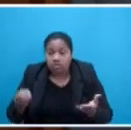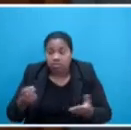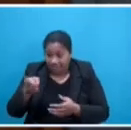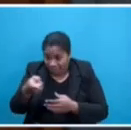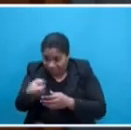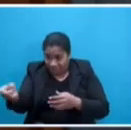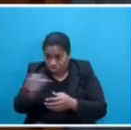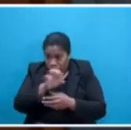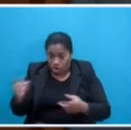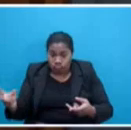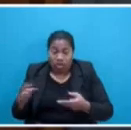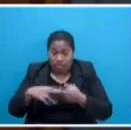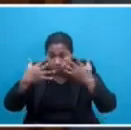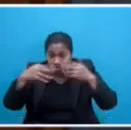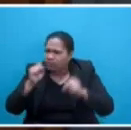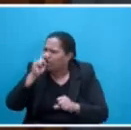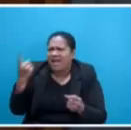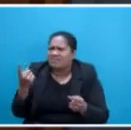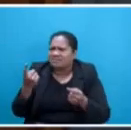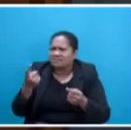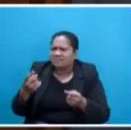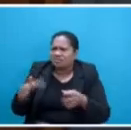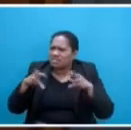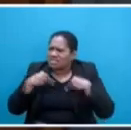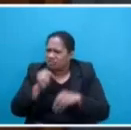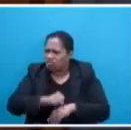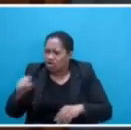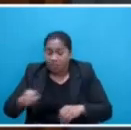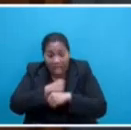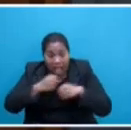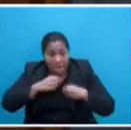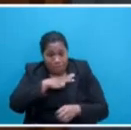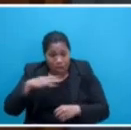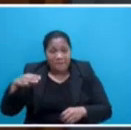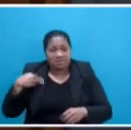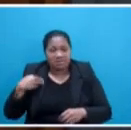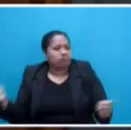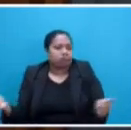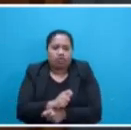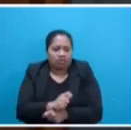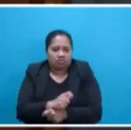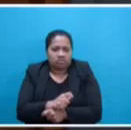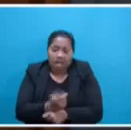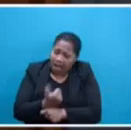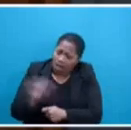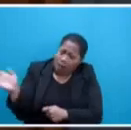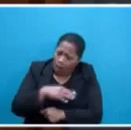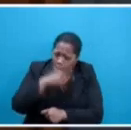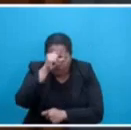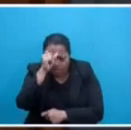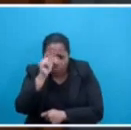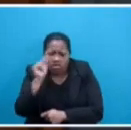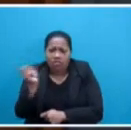related to a chief, you could not get a scholarship. Our Prime Minister changed this. He allowed ordinary Fijians to access the taxpayer